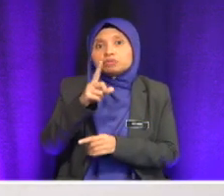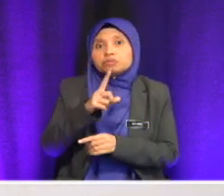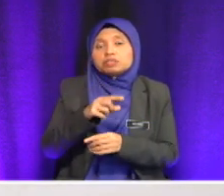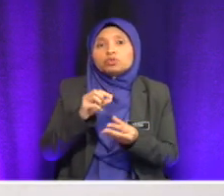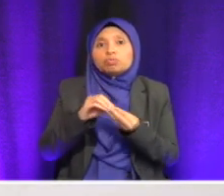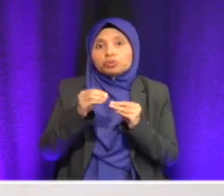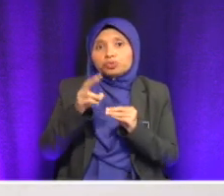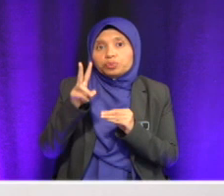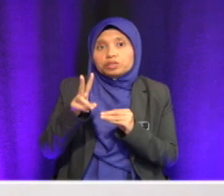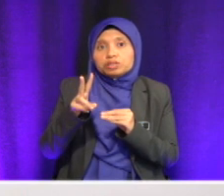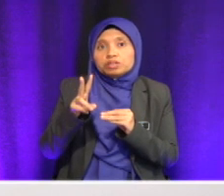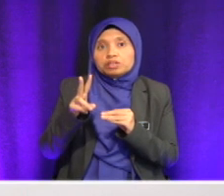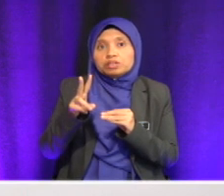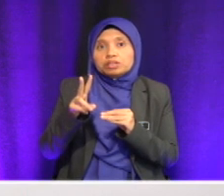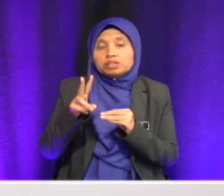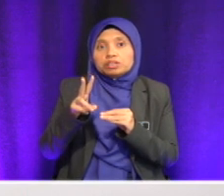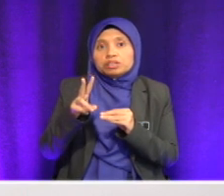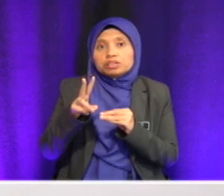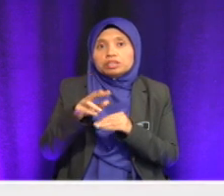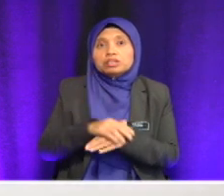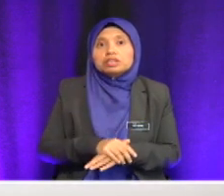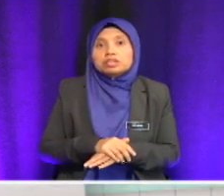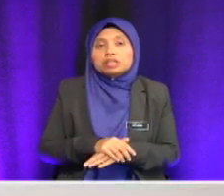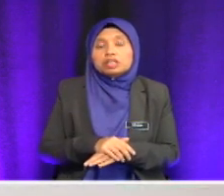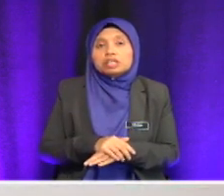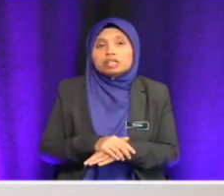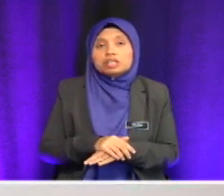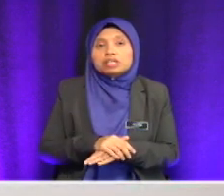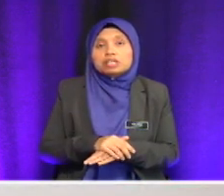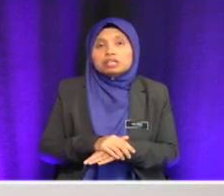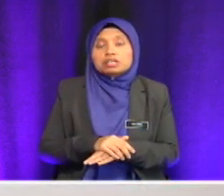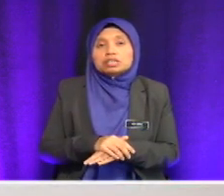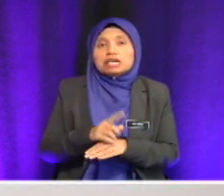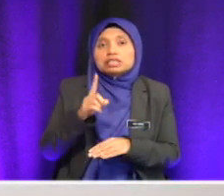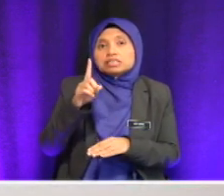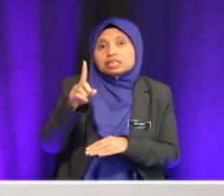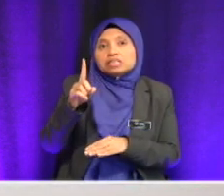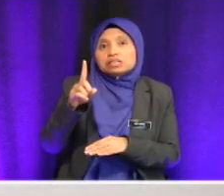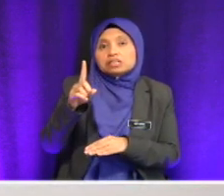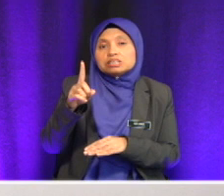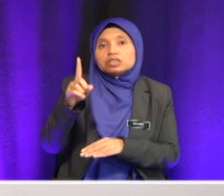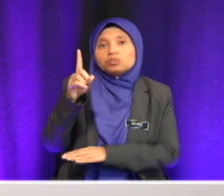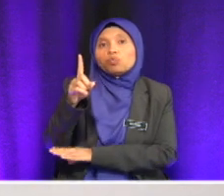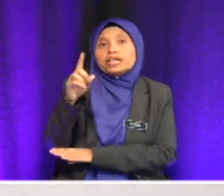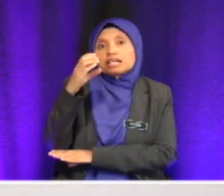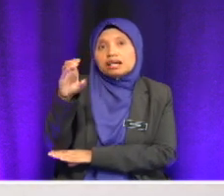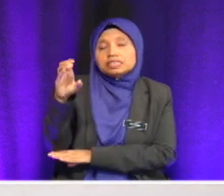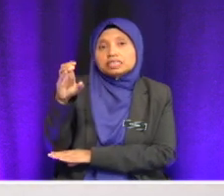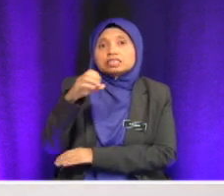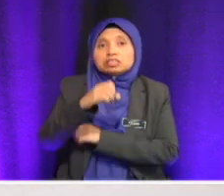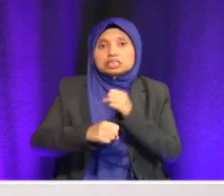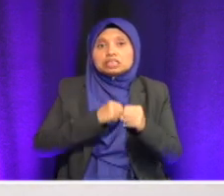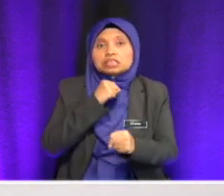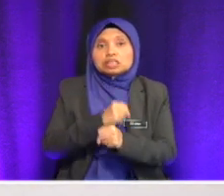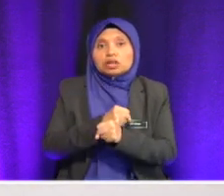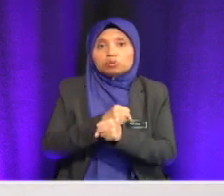second one is alligators can live up to 100 years. Wow. Alligators can live up to 100 years. that's so long. I So did they not